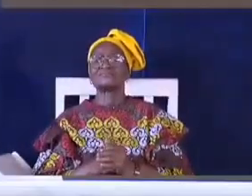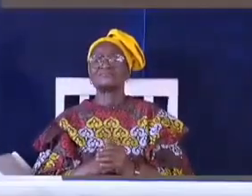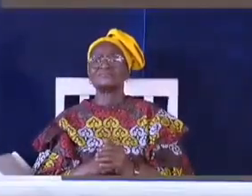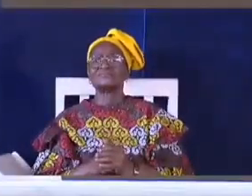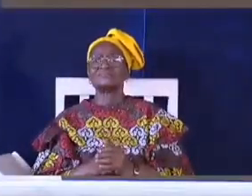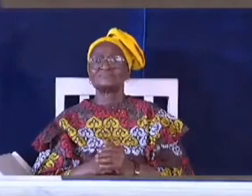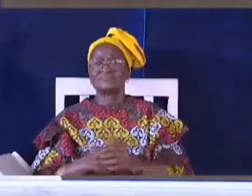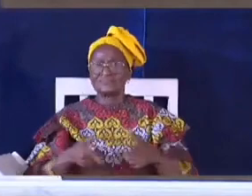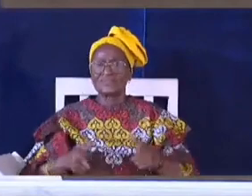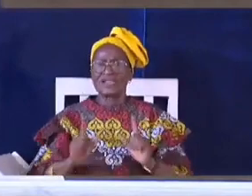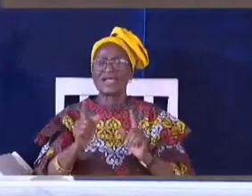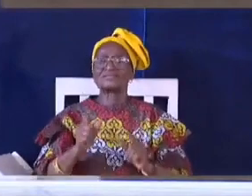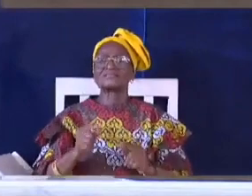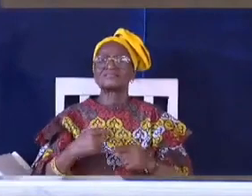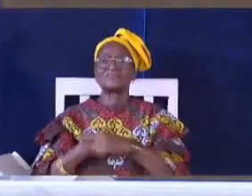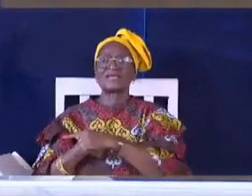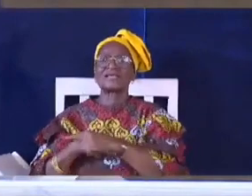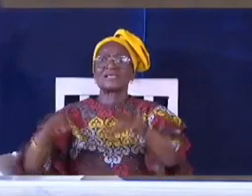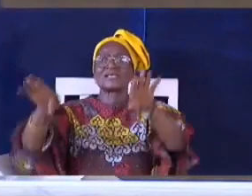Let me close